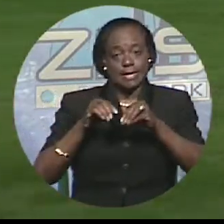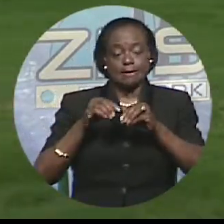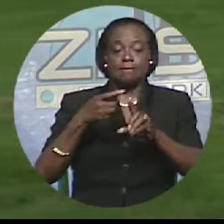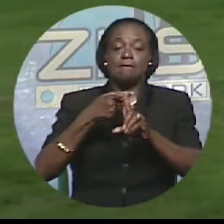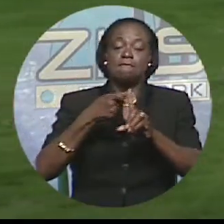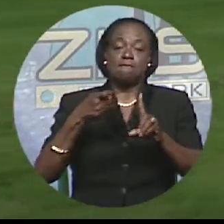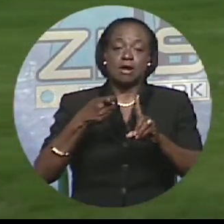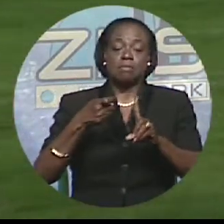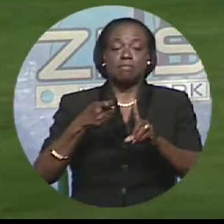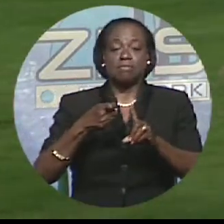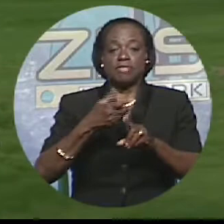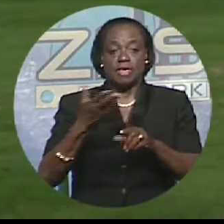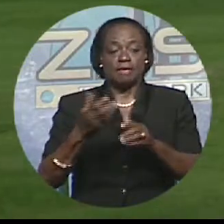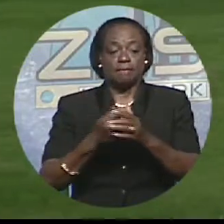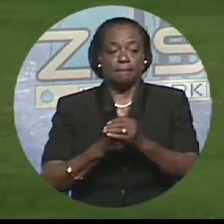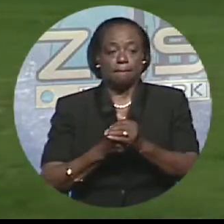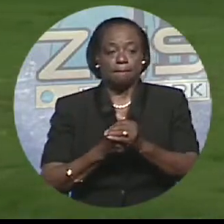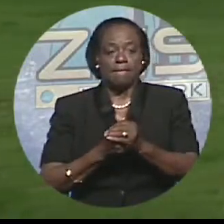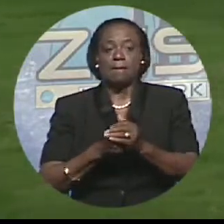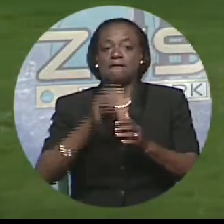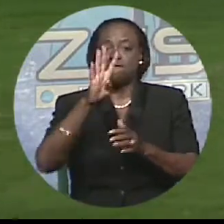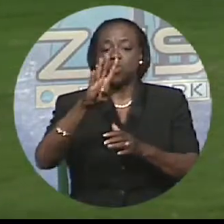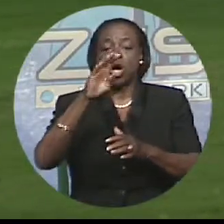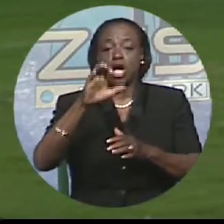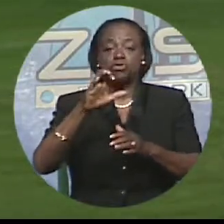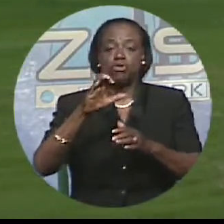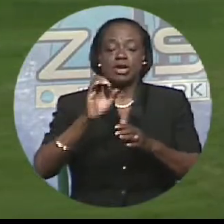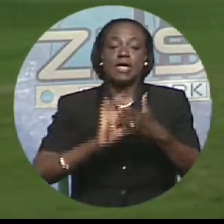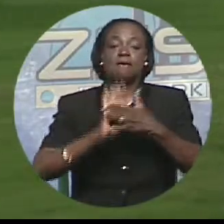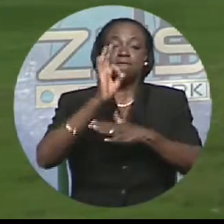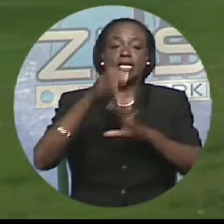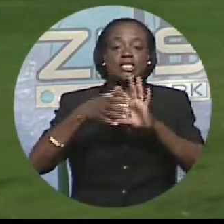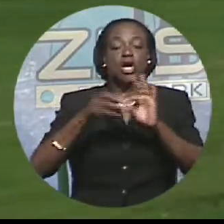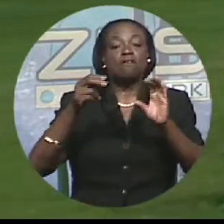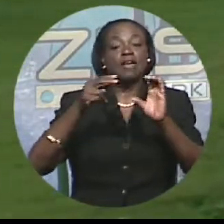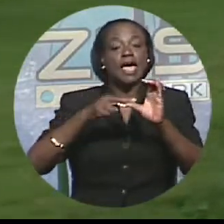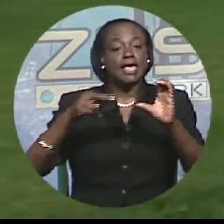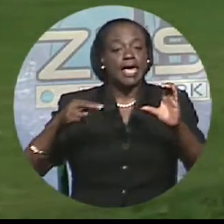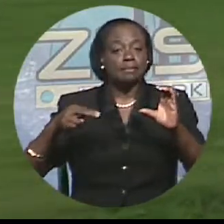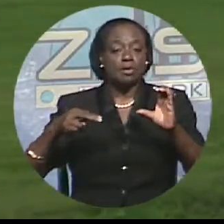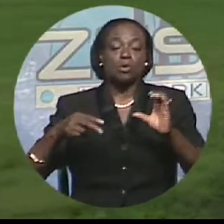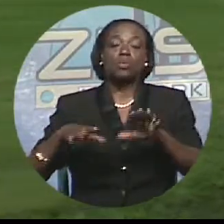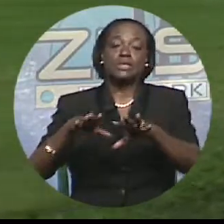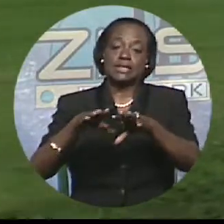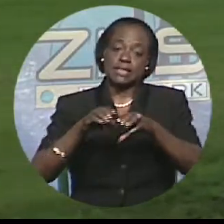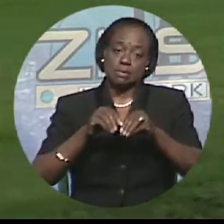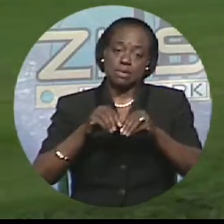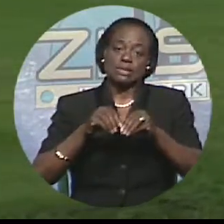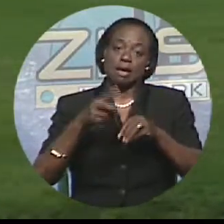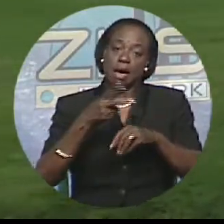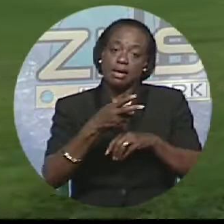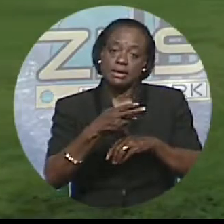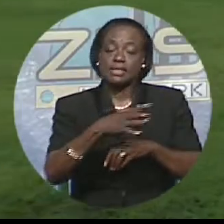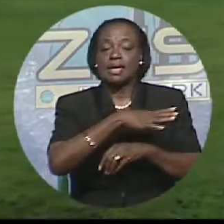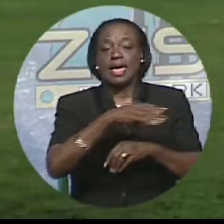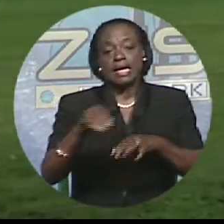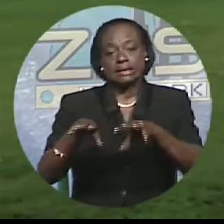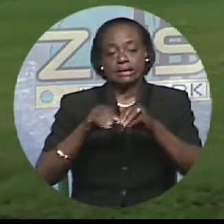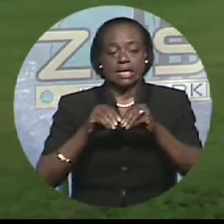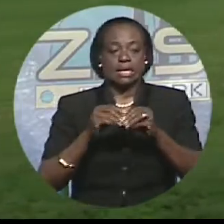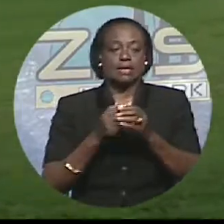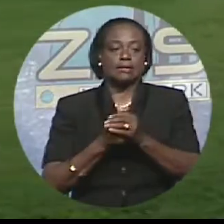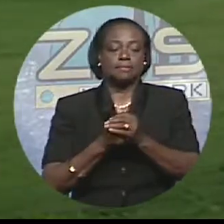have in the outfield, and that's about 400 feet, all right? And so therefore, we don't have any outfield lights, so therefore we suspended the game in the 4th